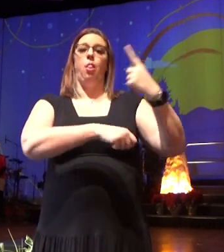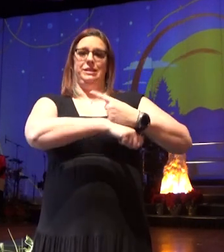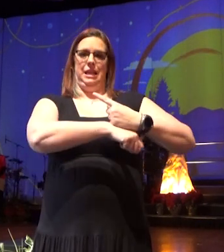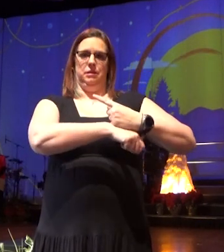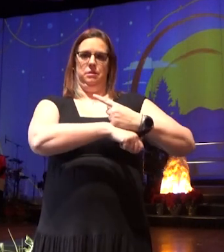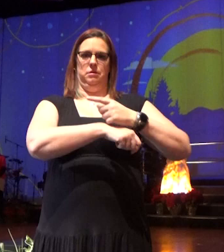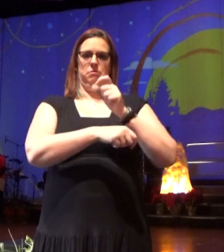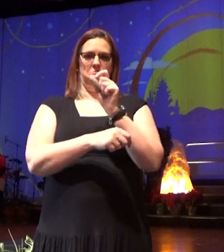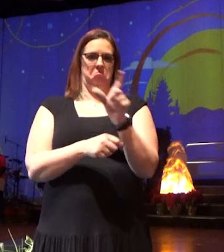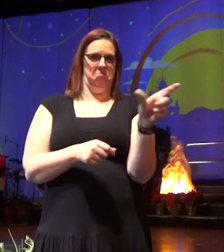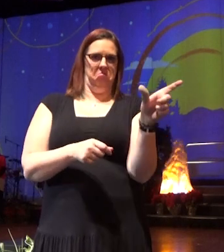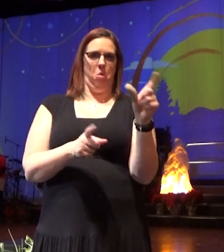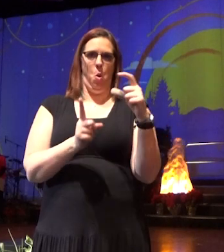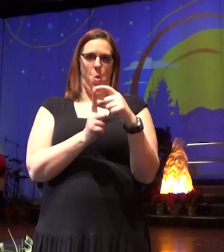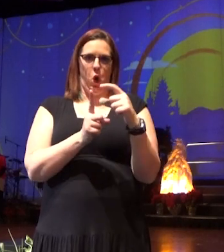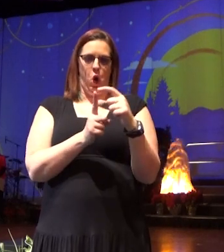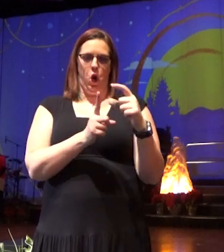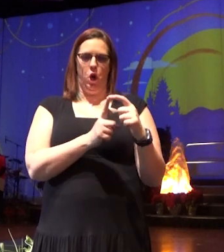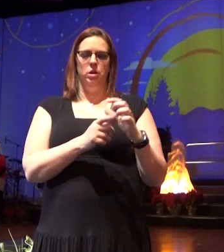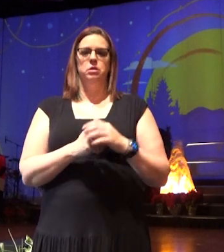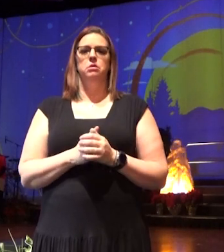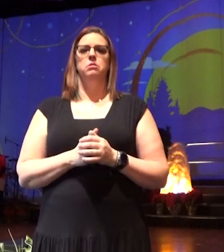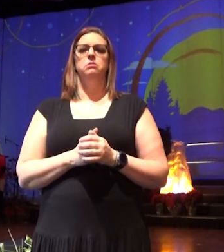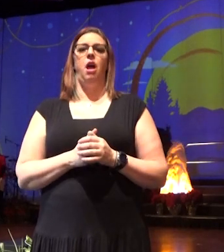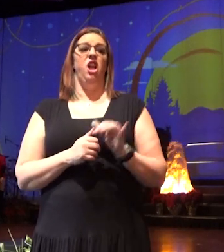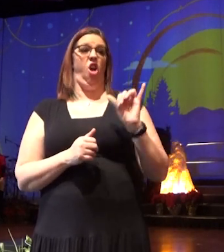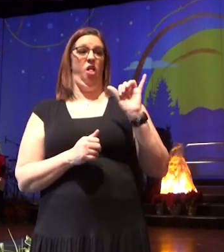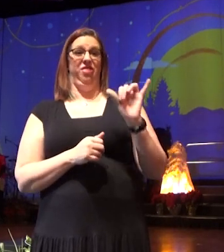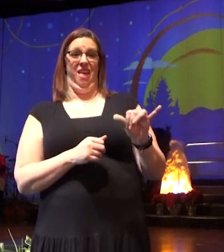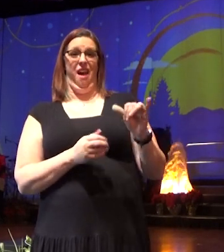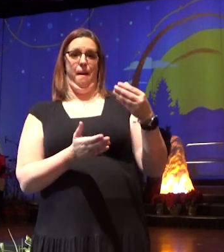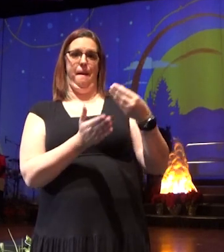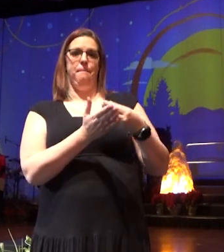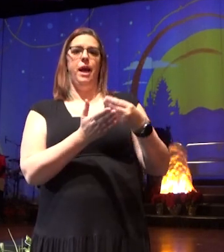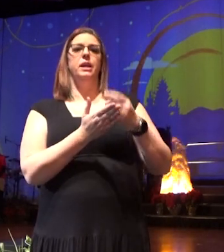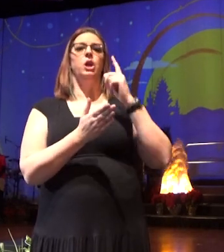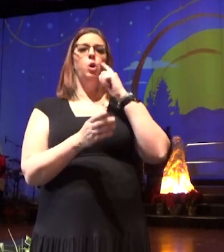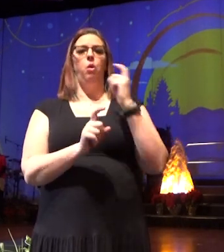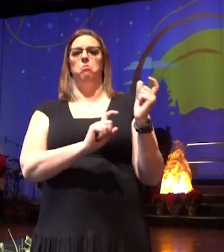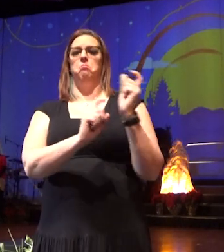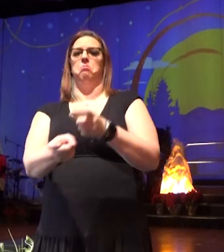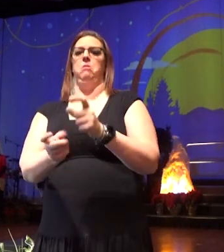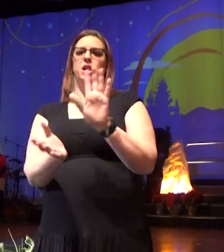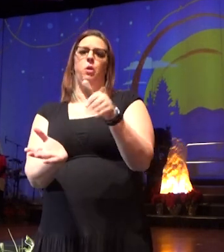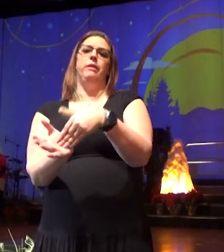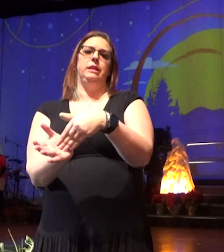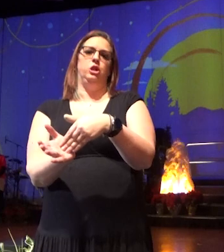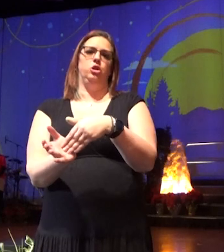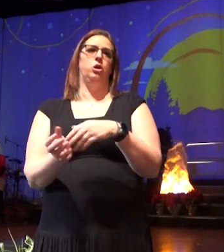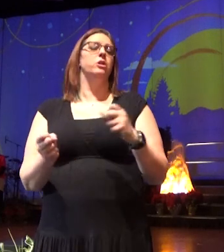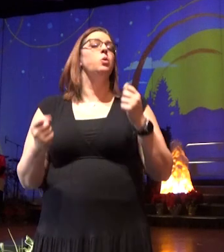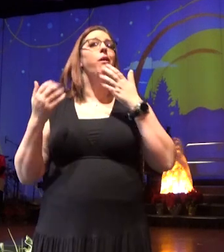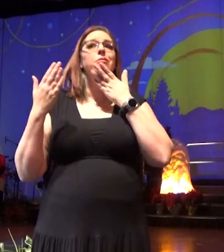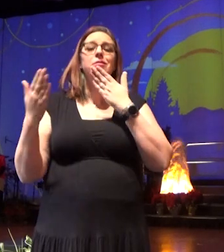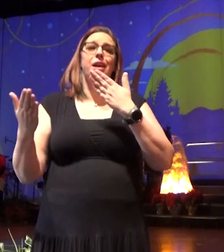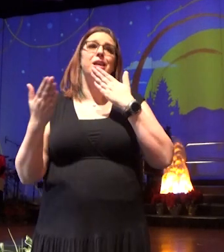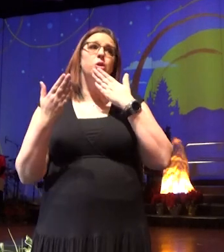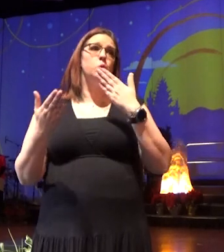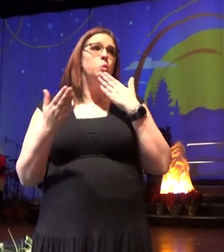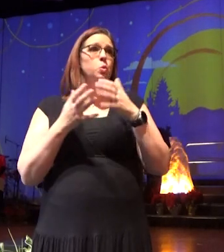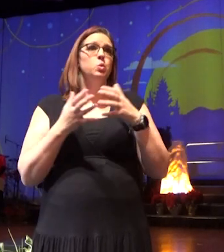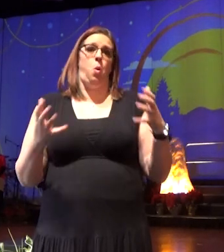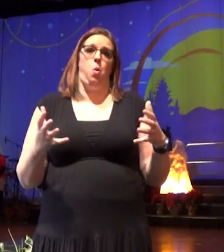texting. Mile High Church Solstice. And all that money will go to the center. So I thank you so, so much.